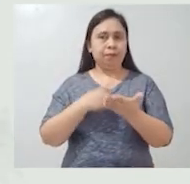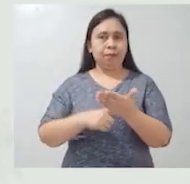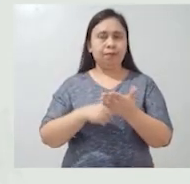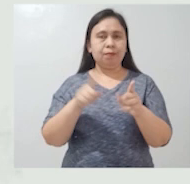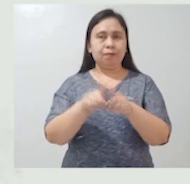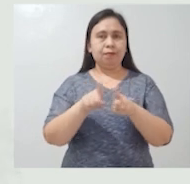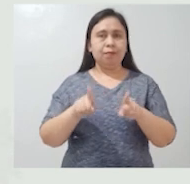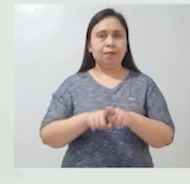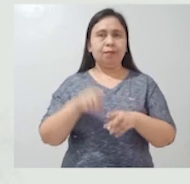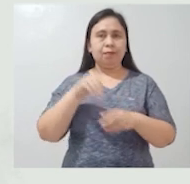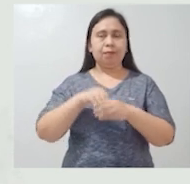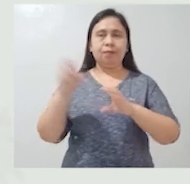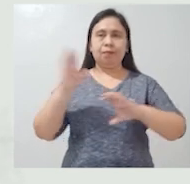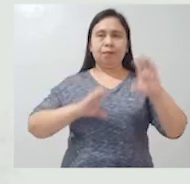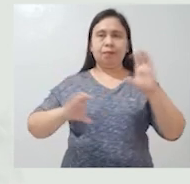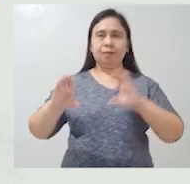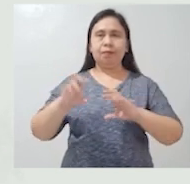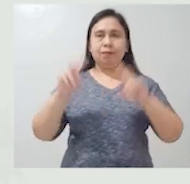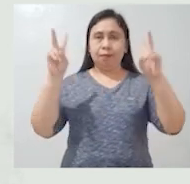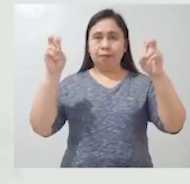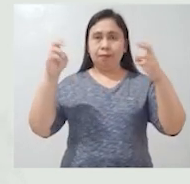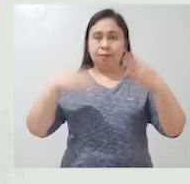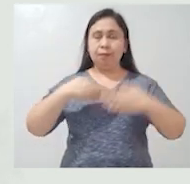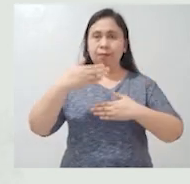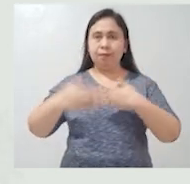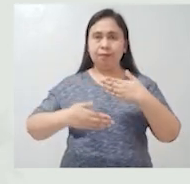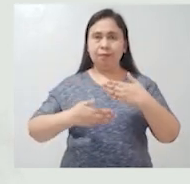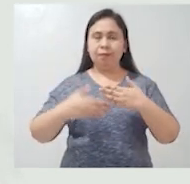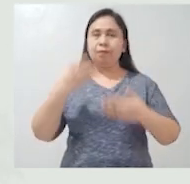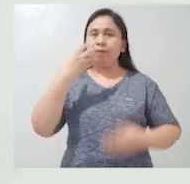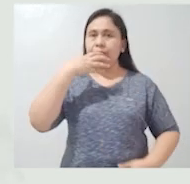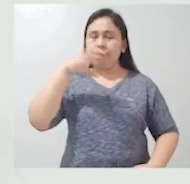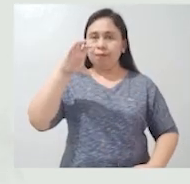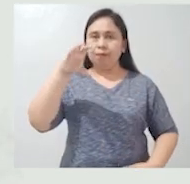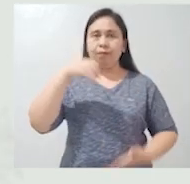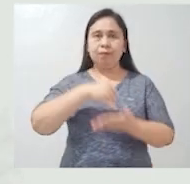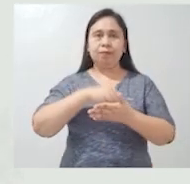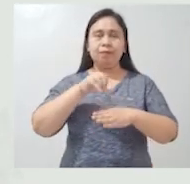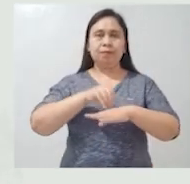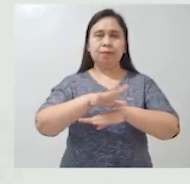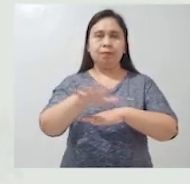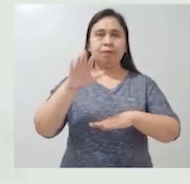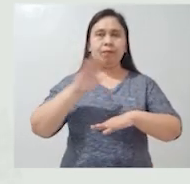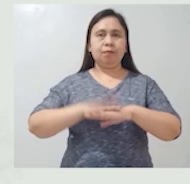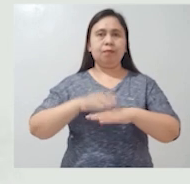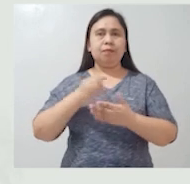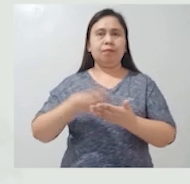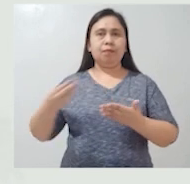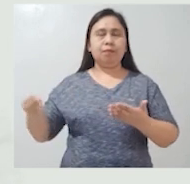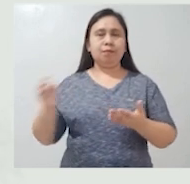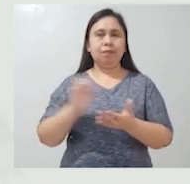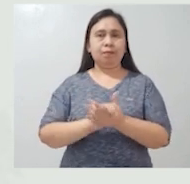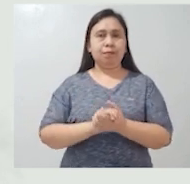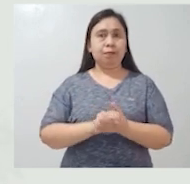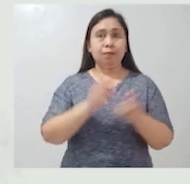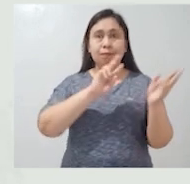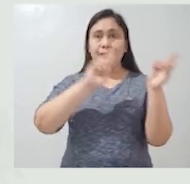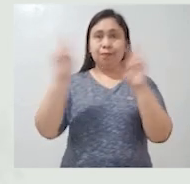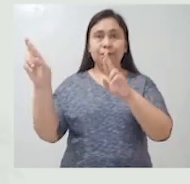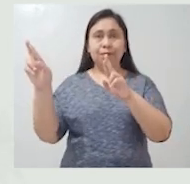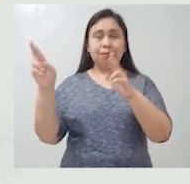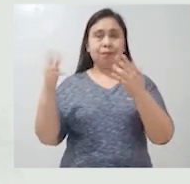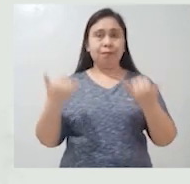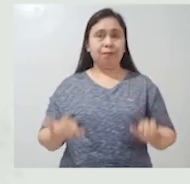chemistry. And the title of this episode is Heat, Its Effect on Matter. Are you now